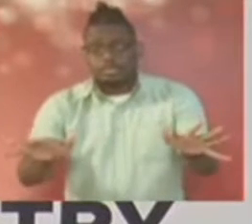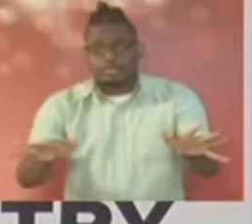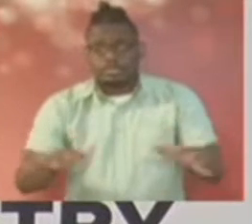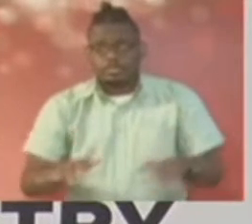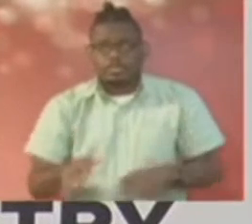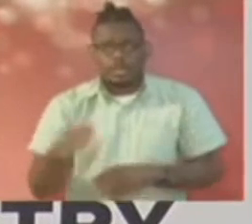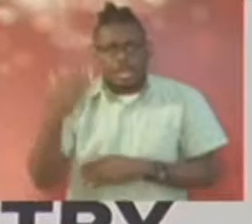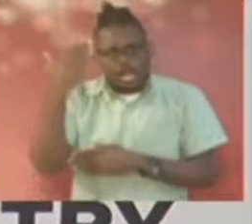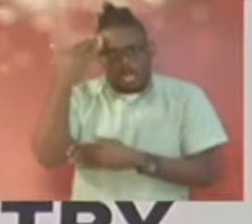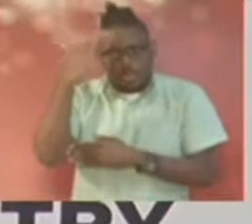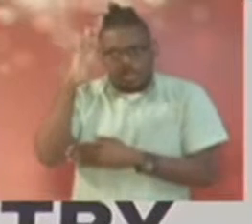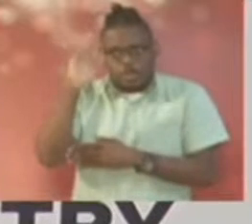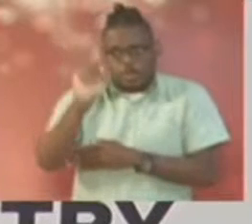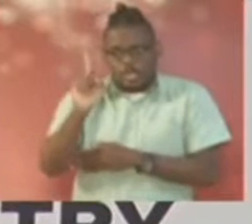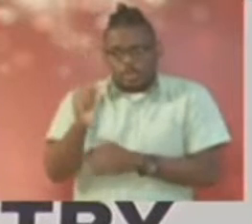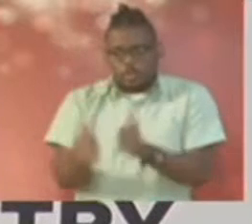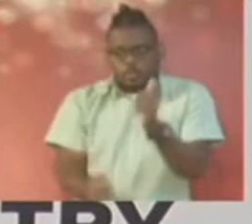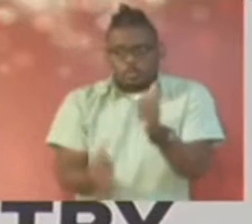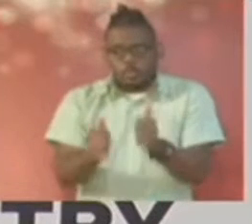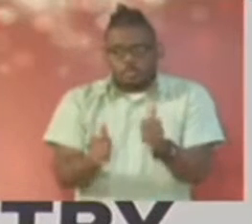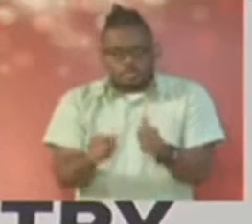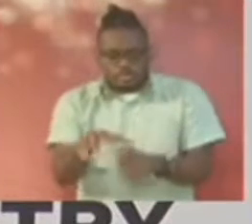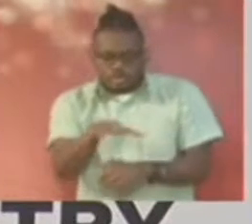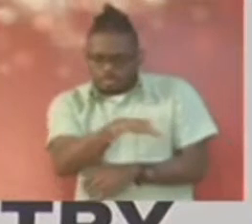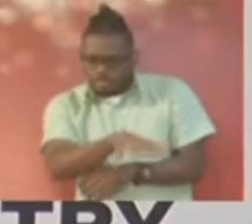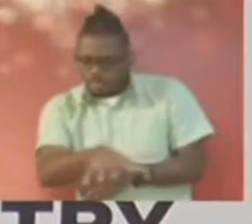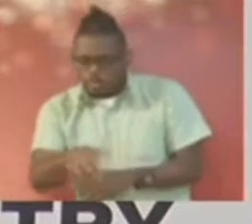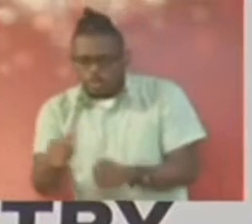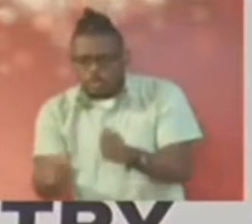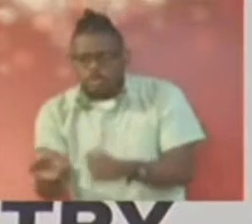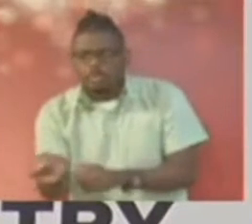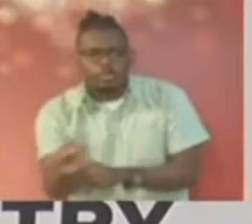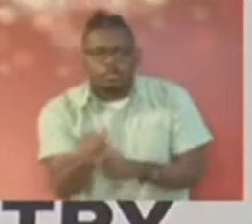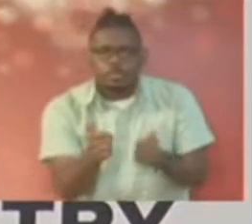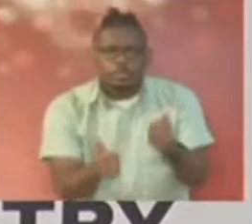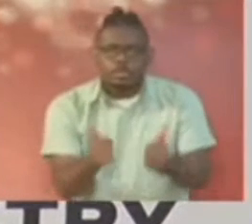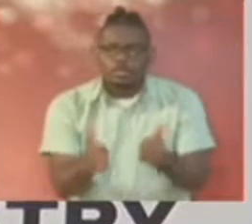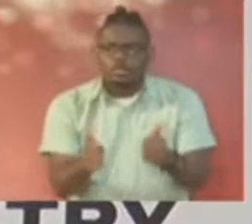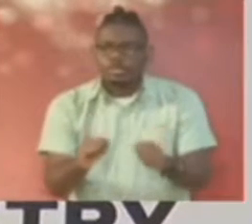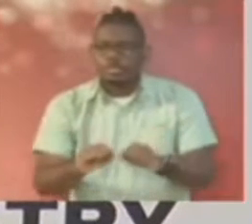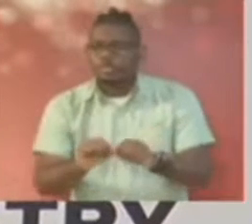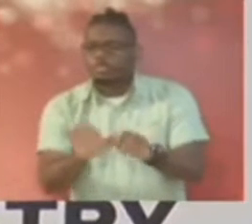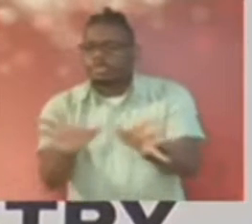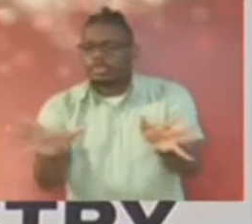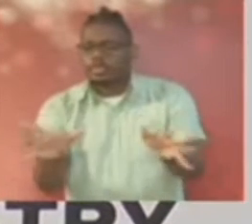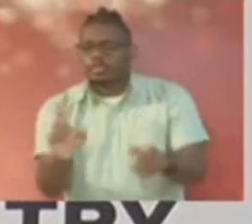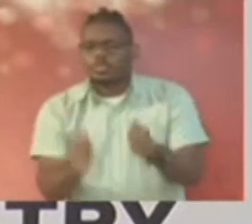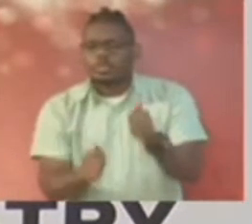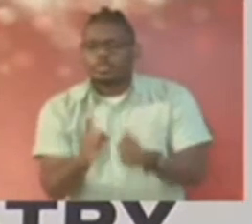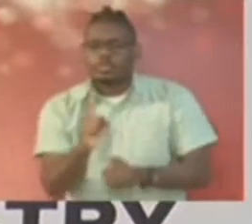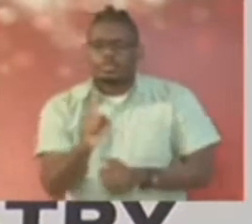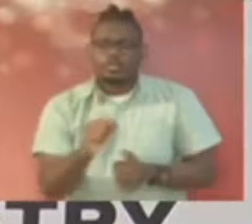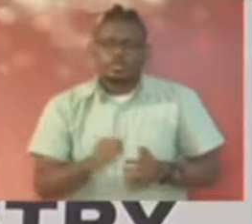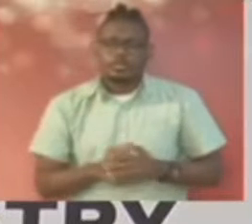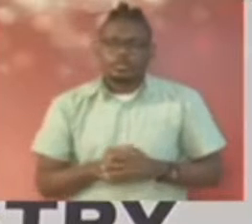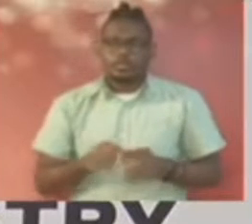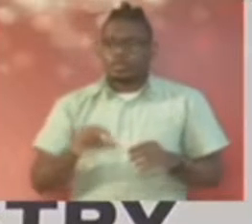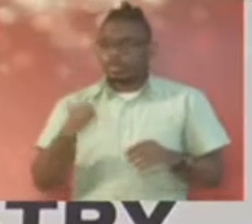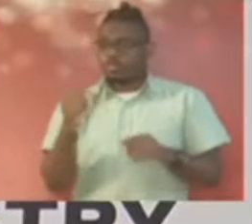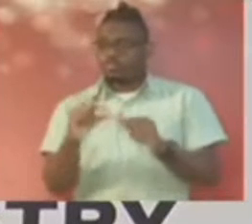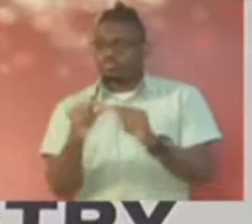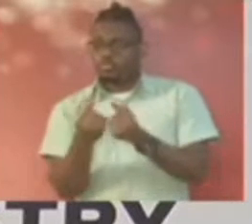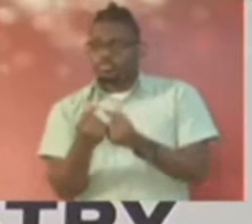which area is, most active in terms of contact tracing. Any particular group has not really stood